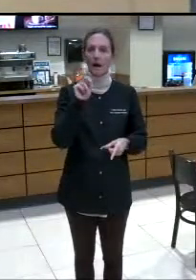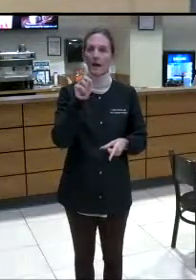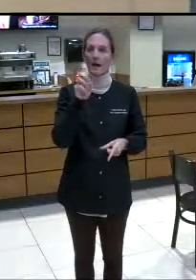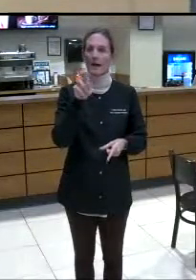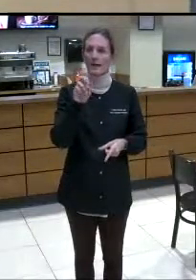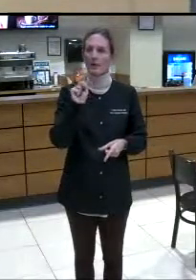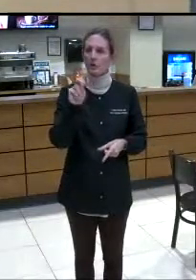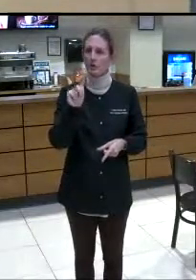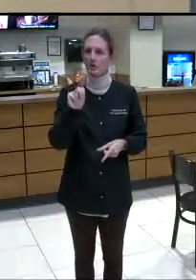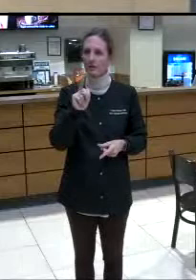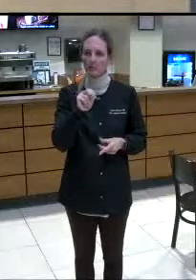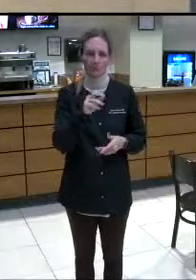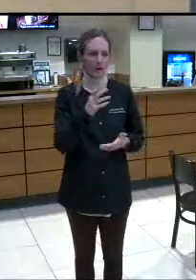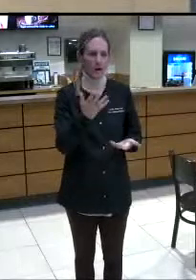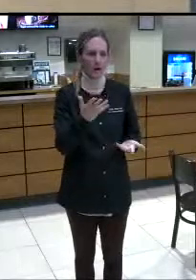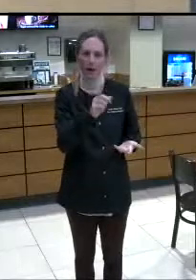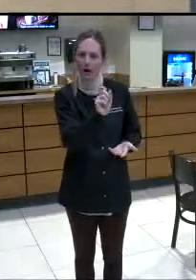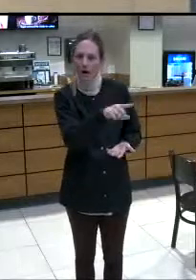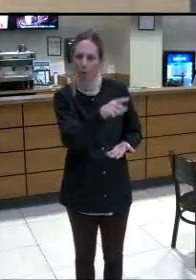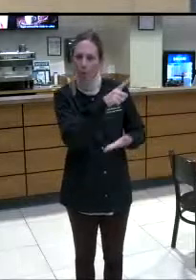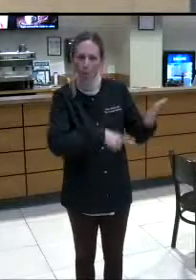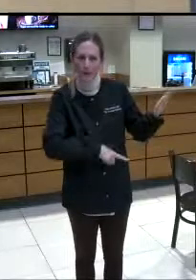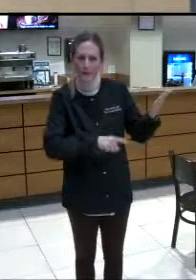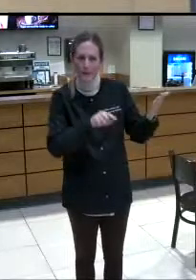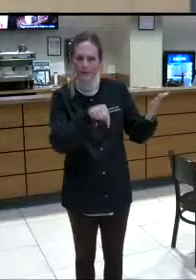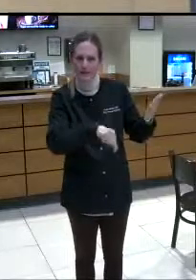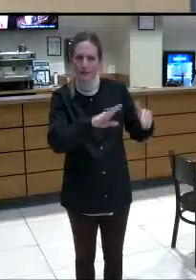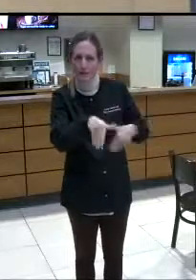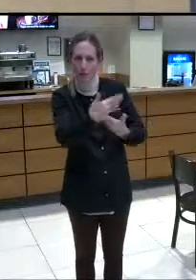Dr. Anderson, can you speak in your mic for me?